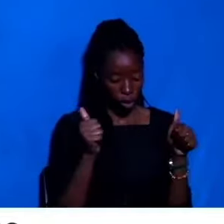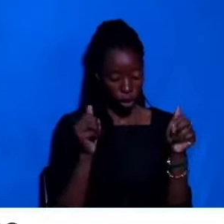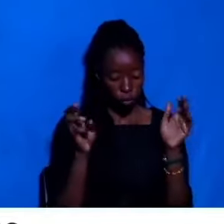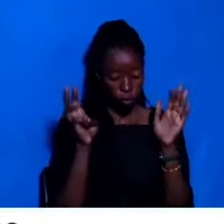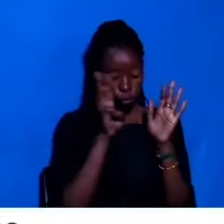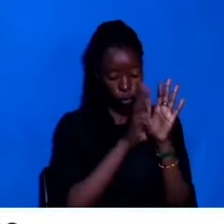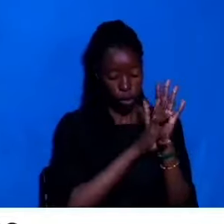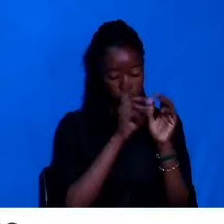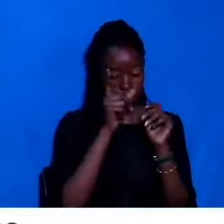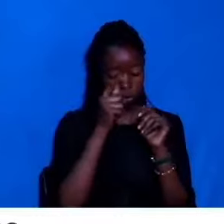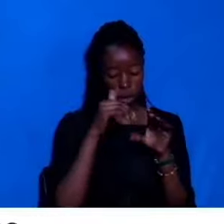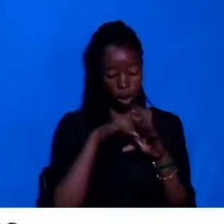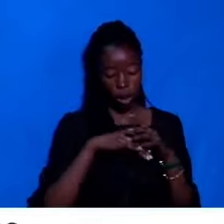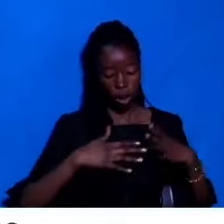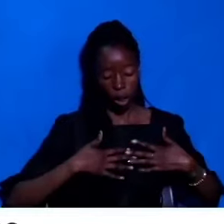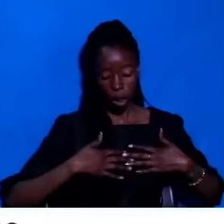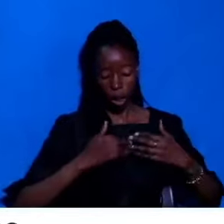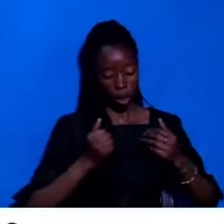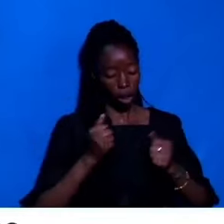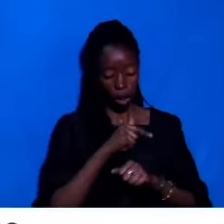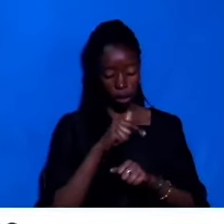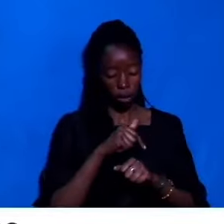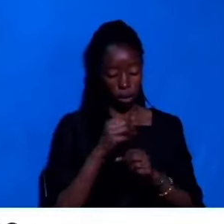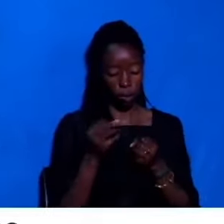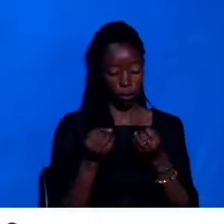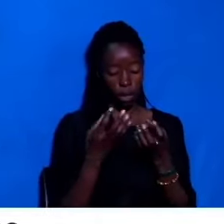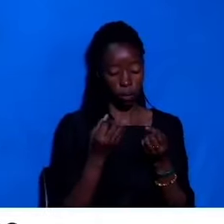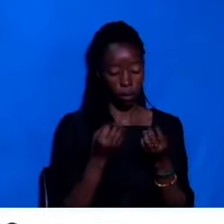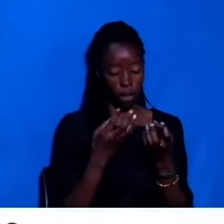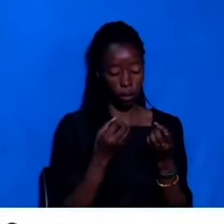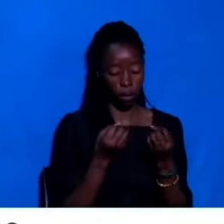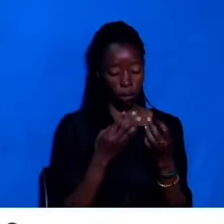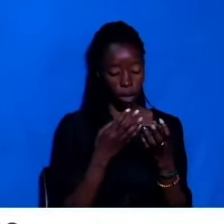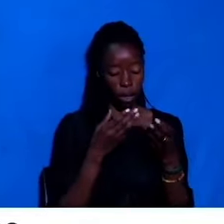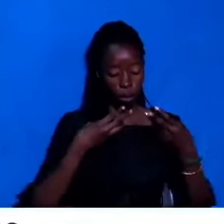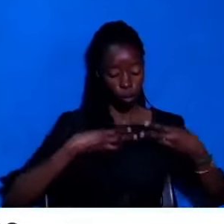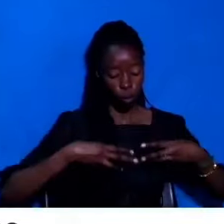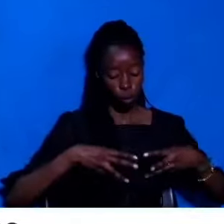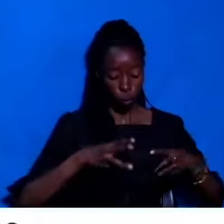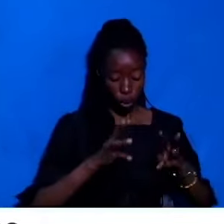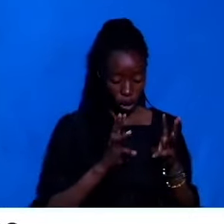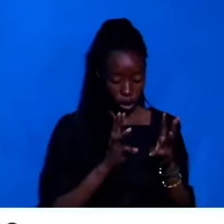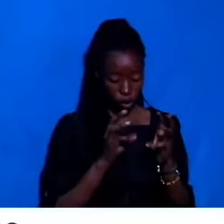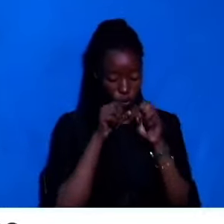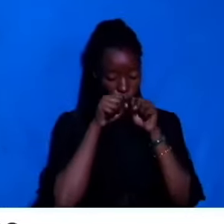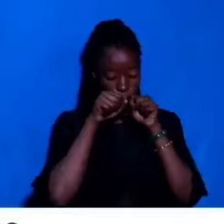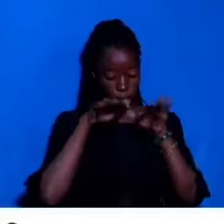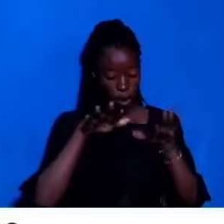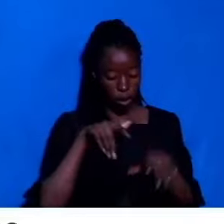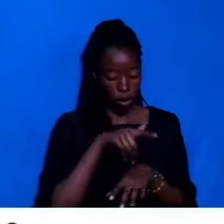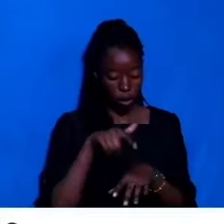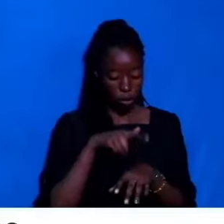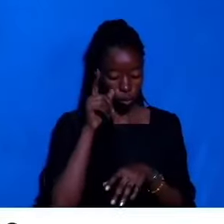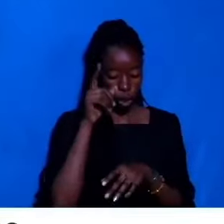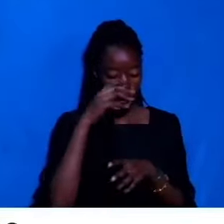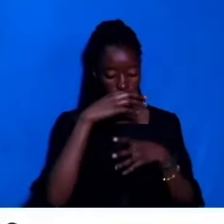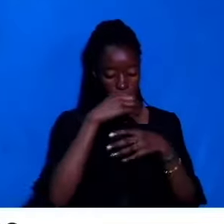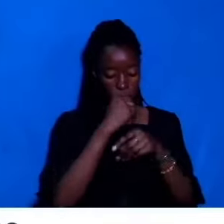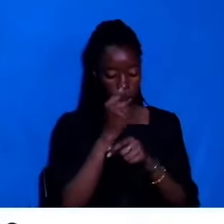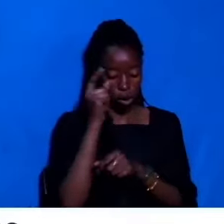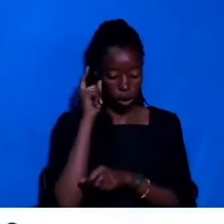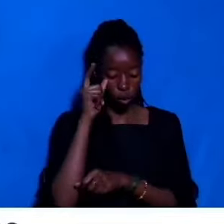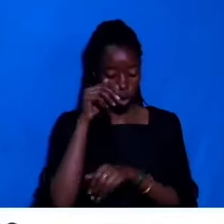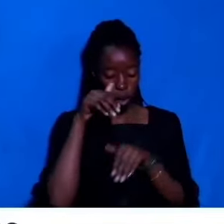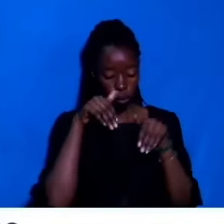our health, and in many other ways, Lord, that you have blessed us. Others, we are just trusting you and waiting